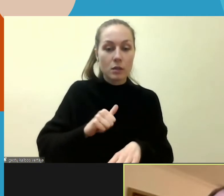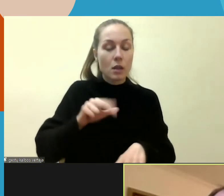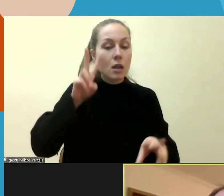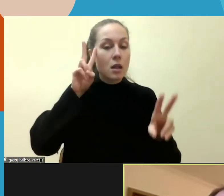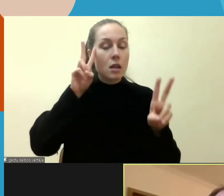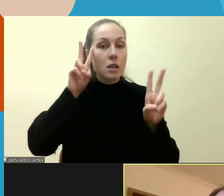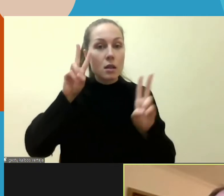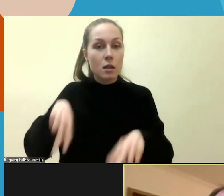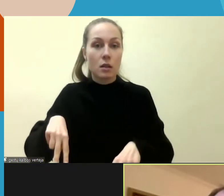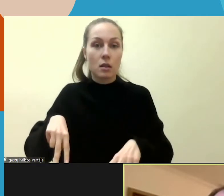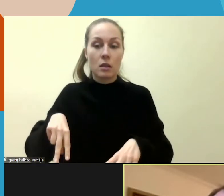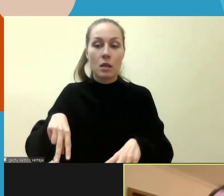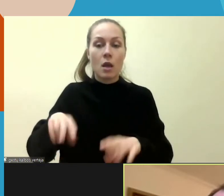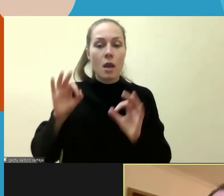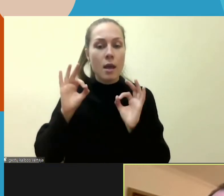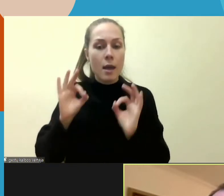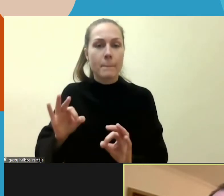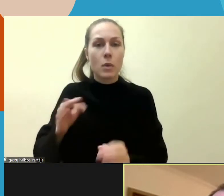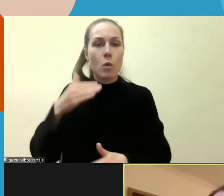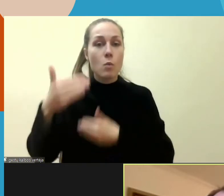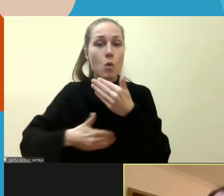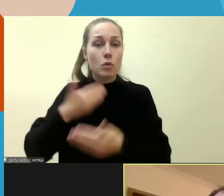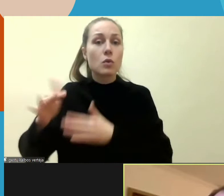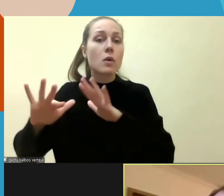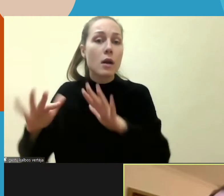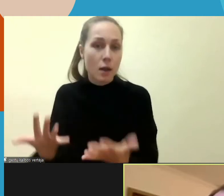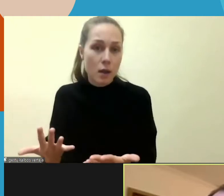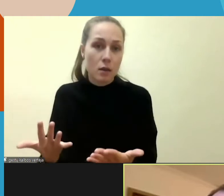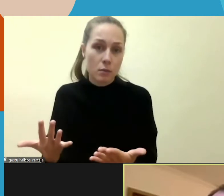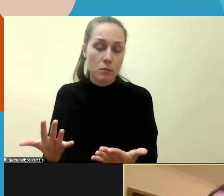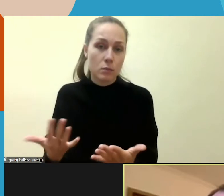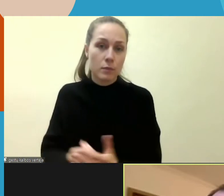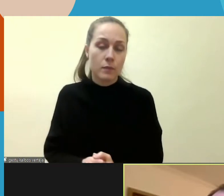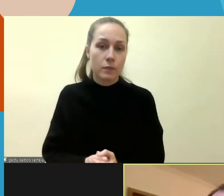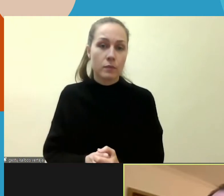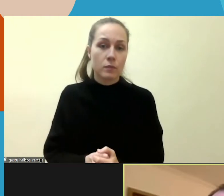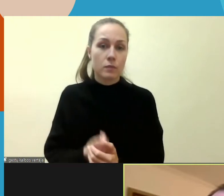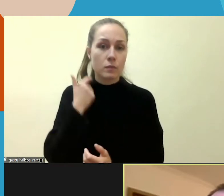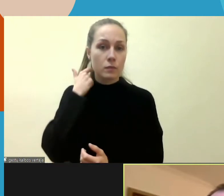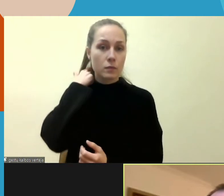is actually a crime. And all of these things have been reported to us,